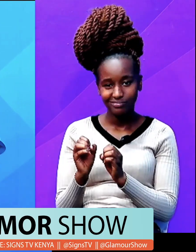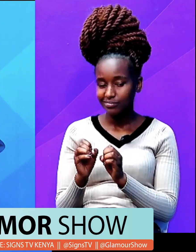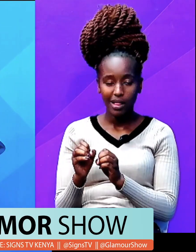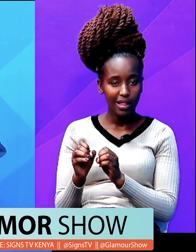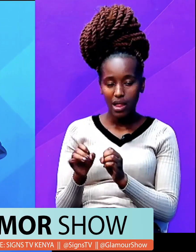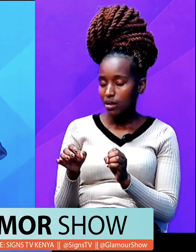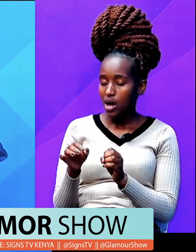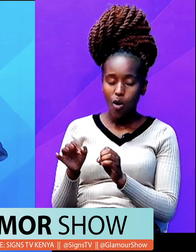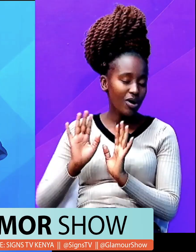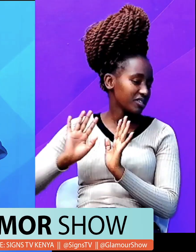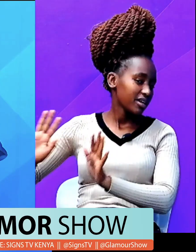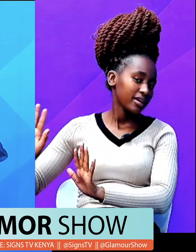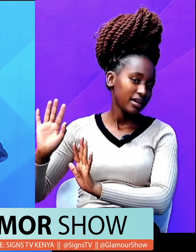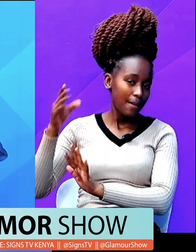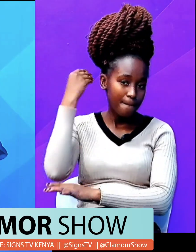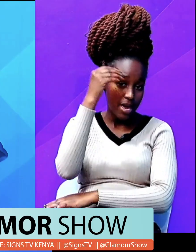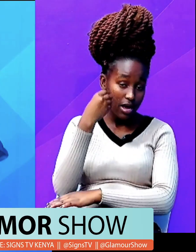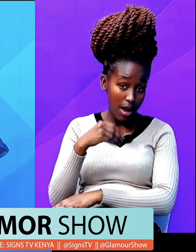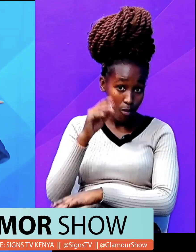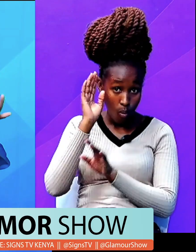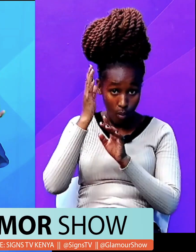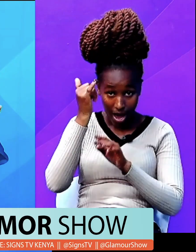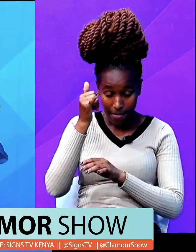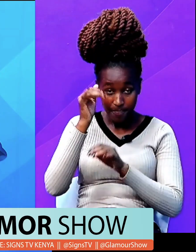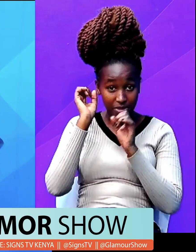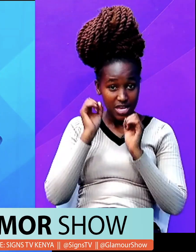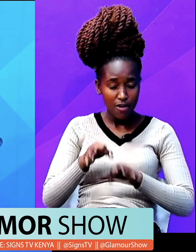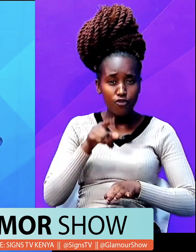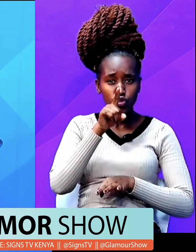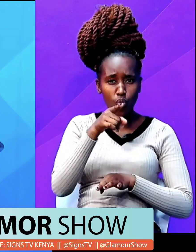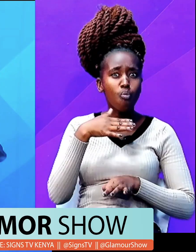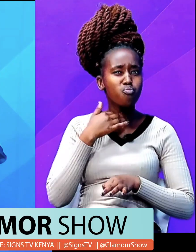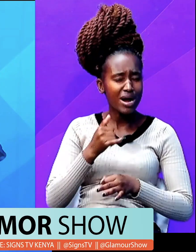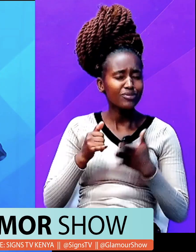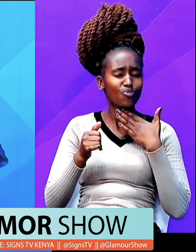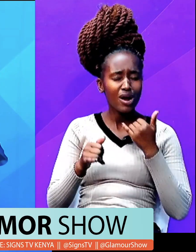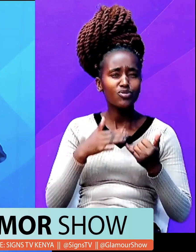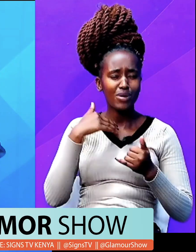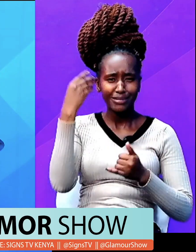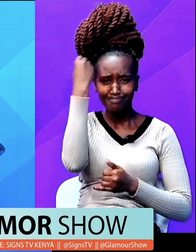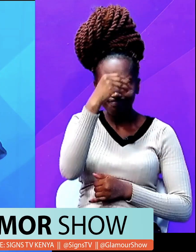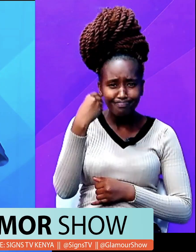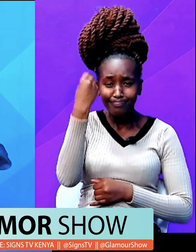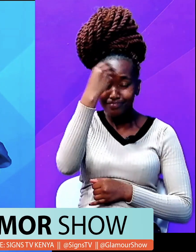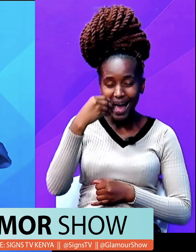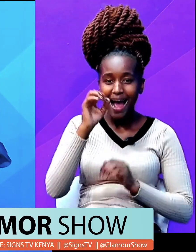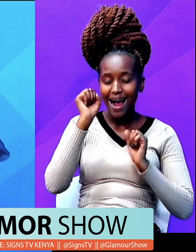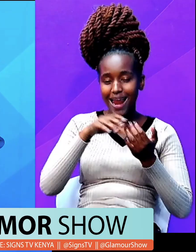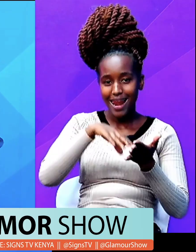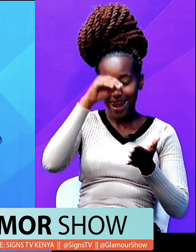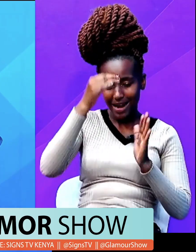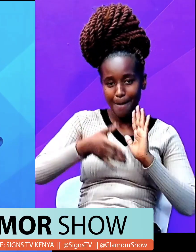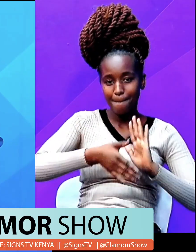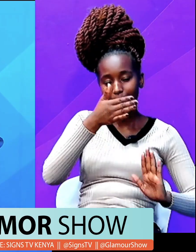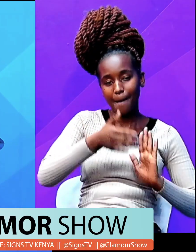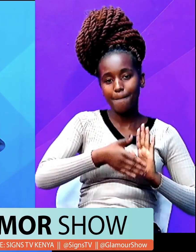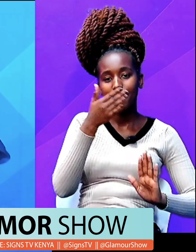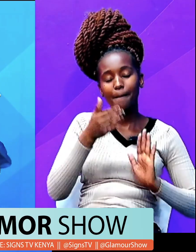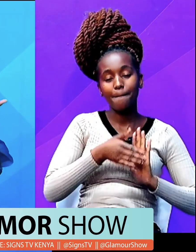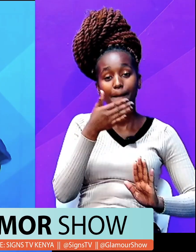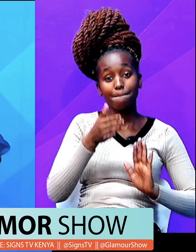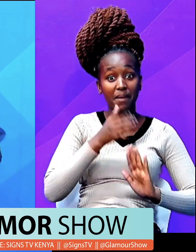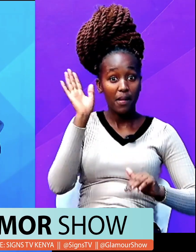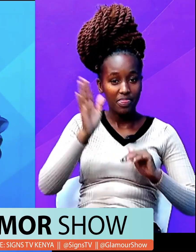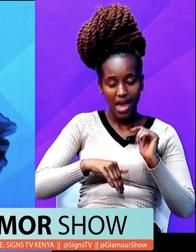when you're passion driven, you're able to get the skill faster than any